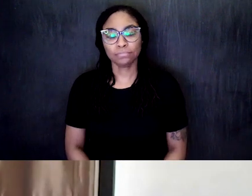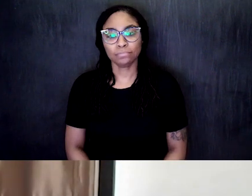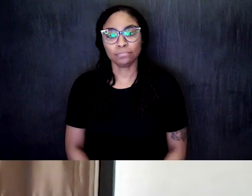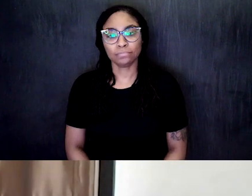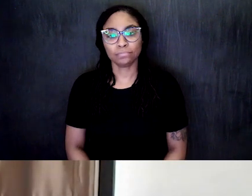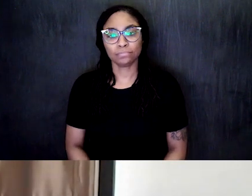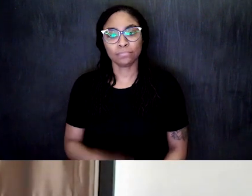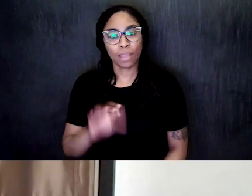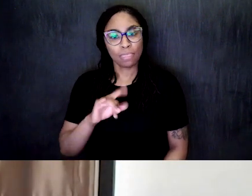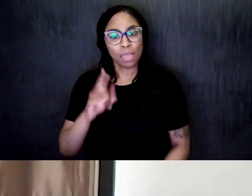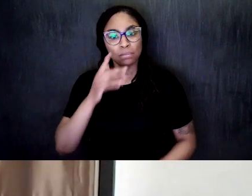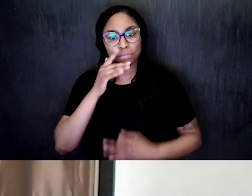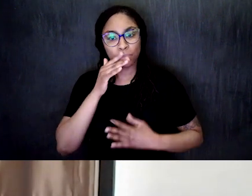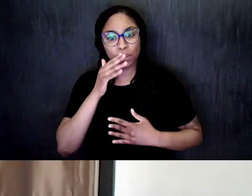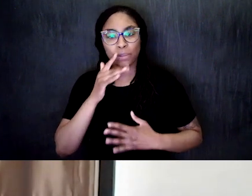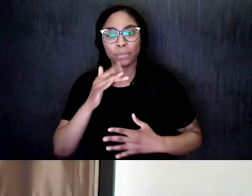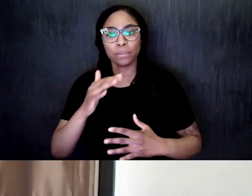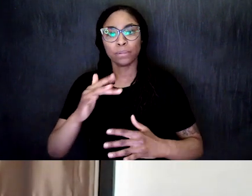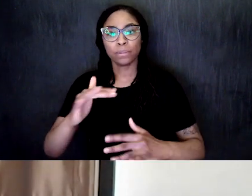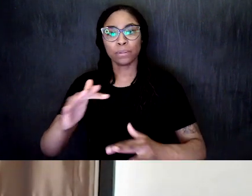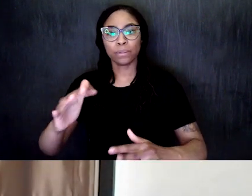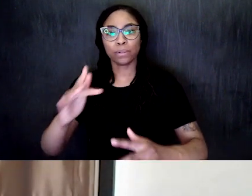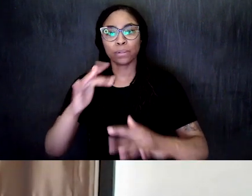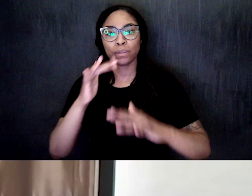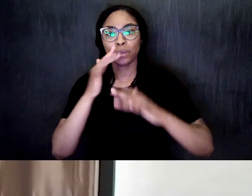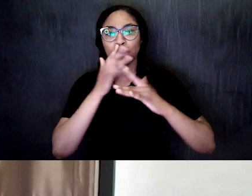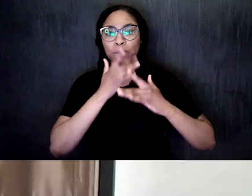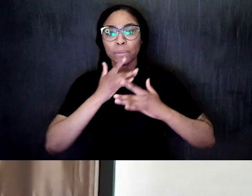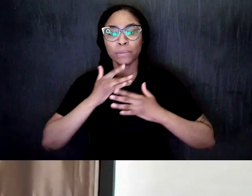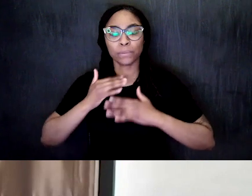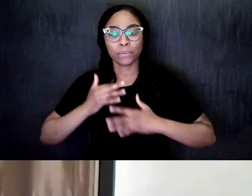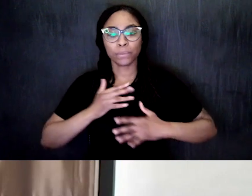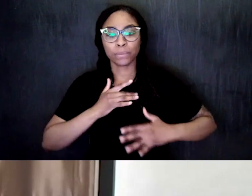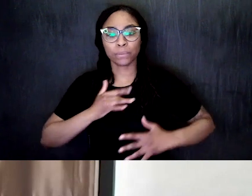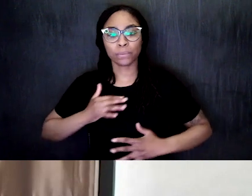So there's a sense of the breath traveling